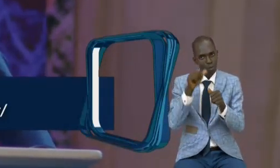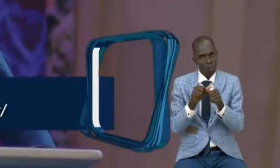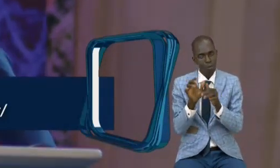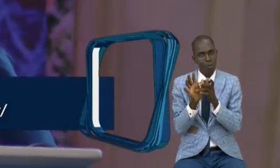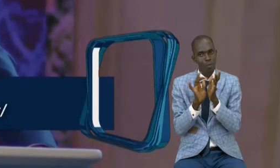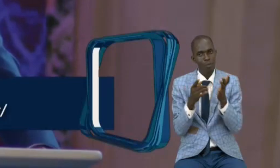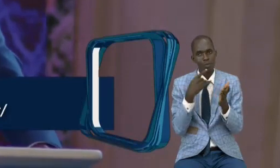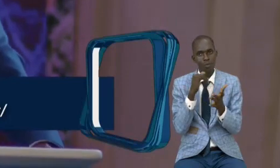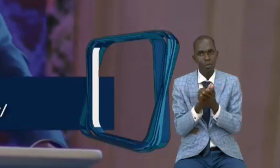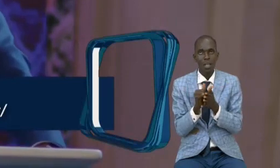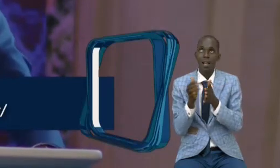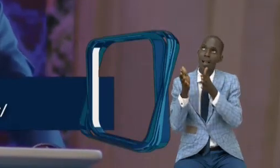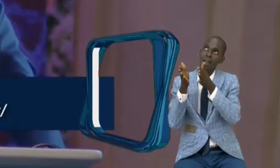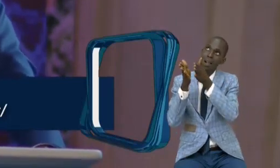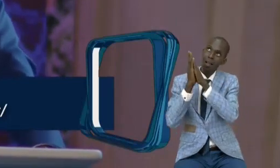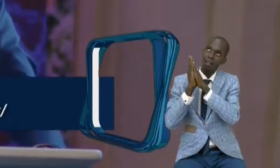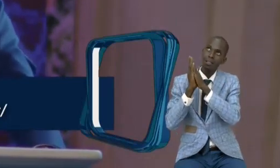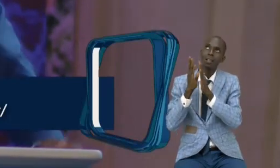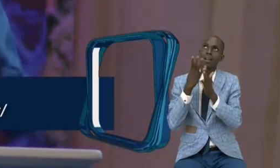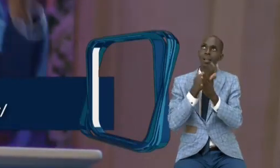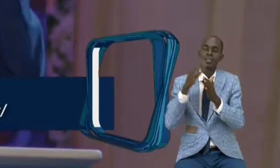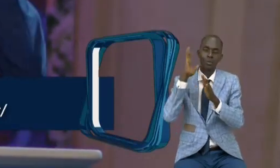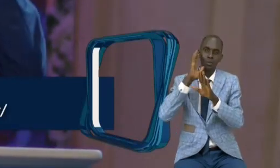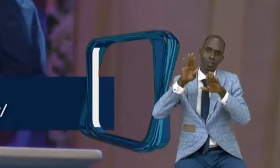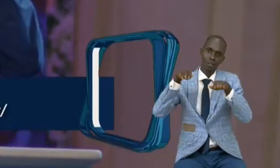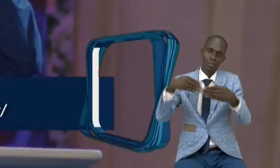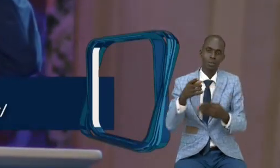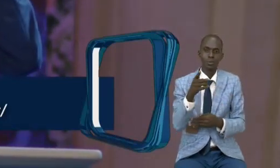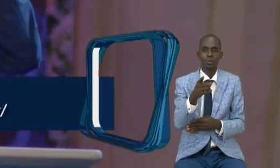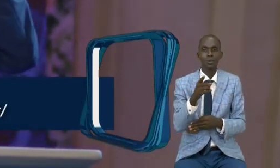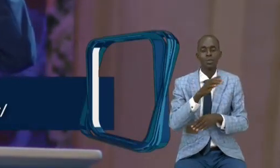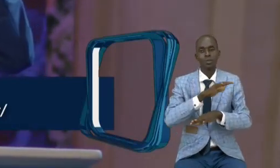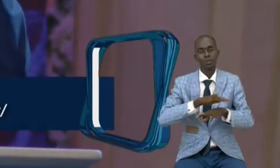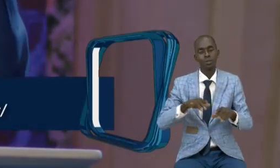do the needful.